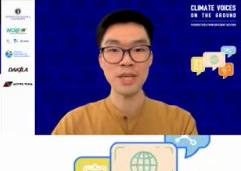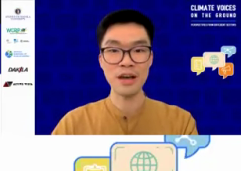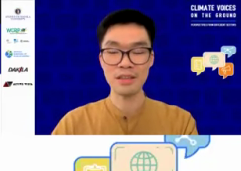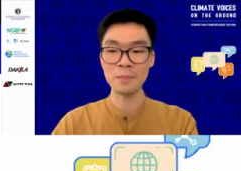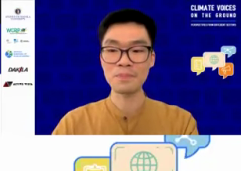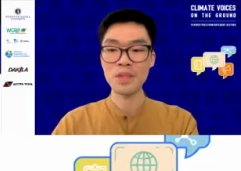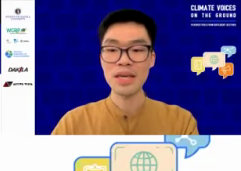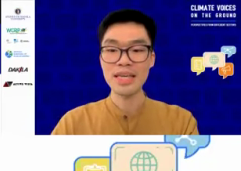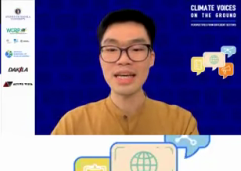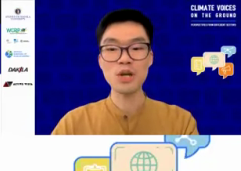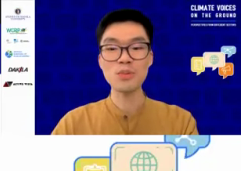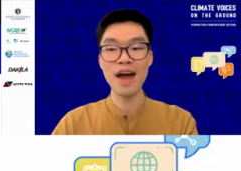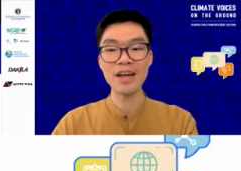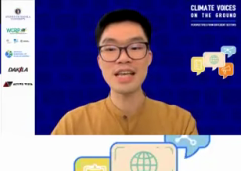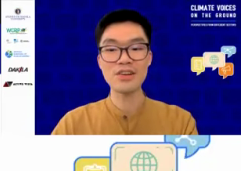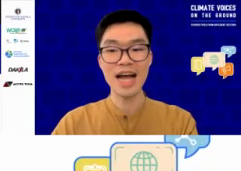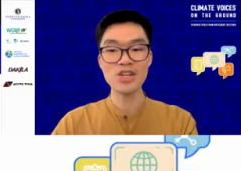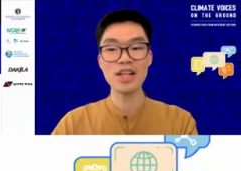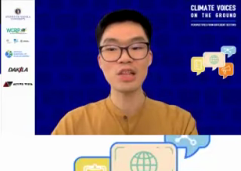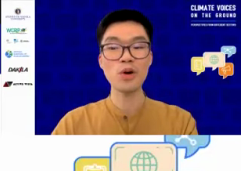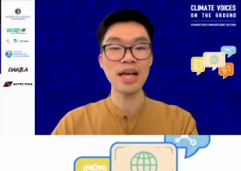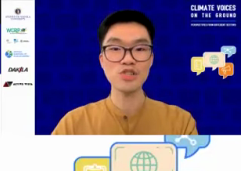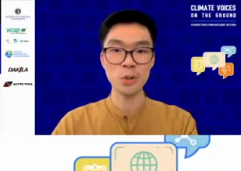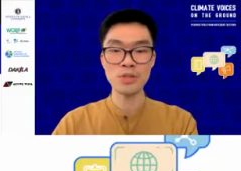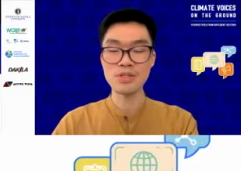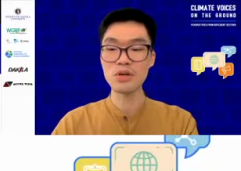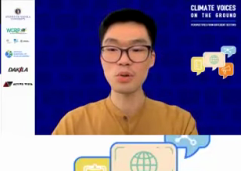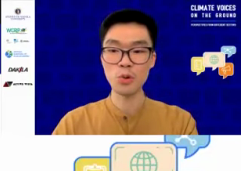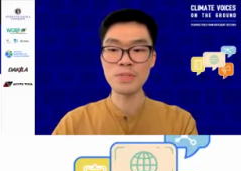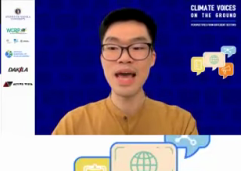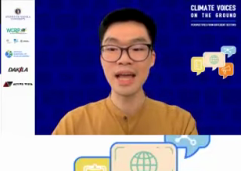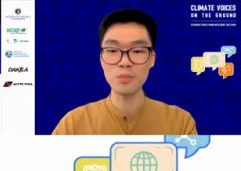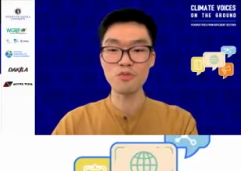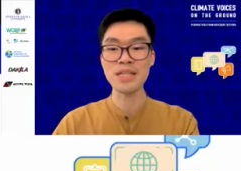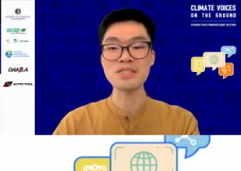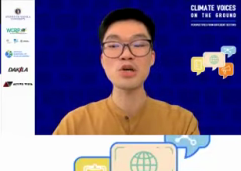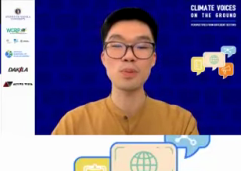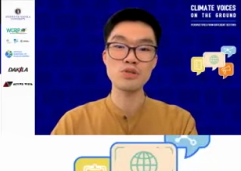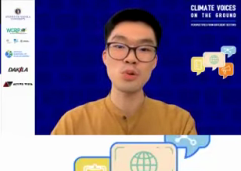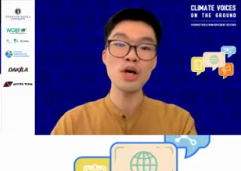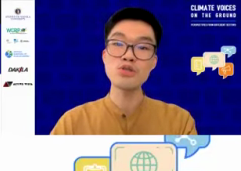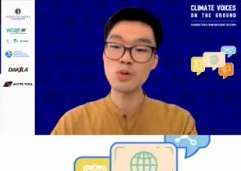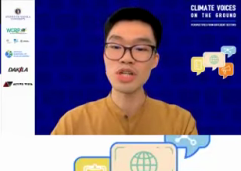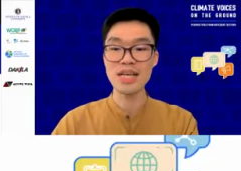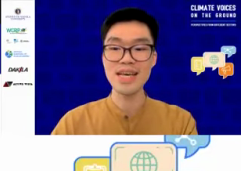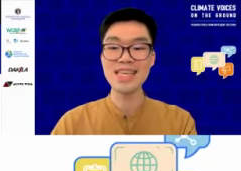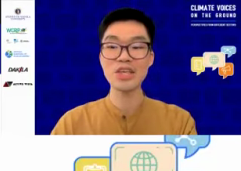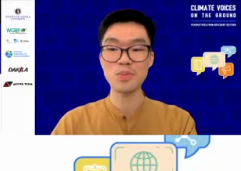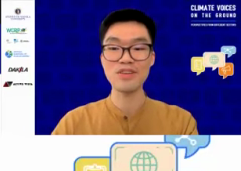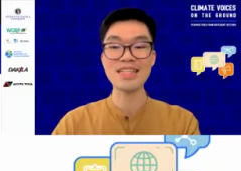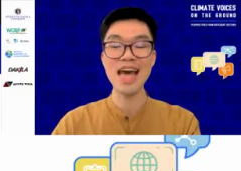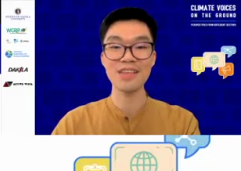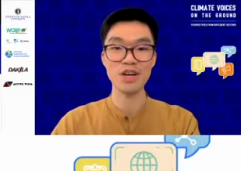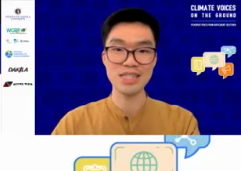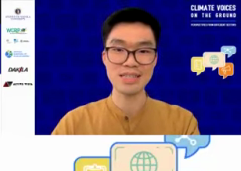country and beyond. He has worked with various international and local NGOs, groups, and movements to pursue social justice